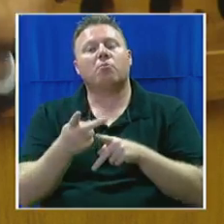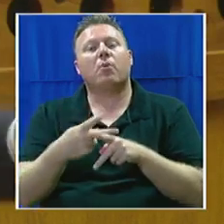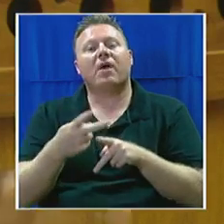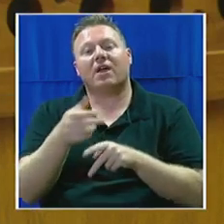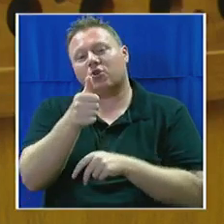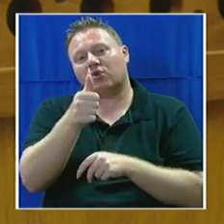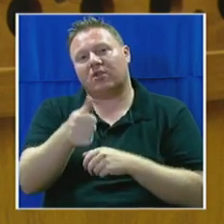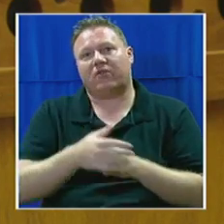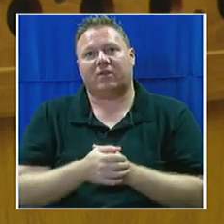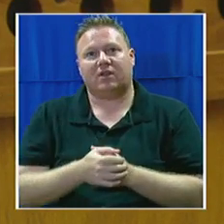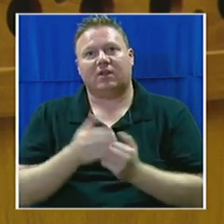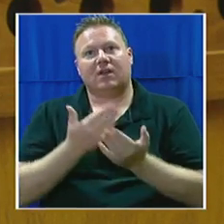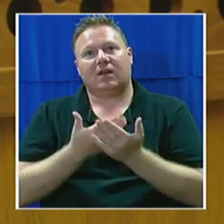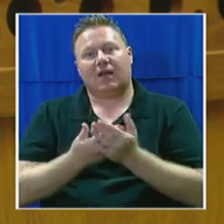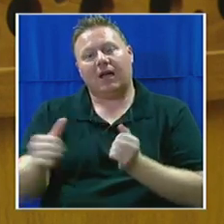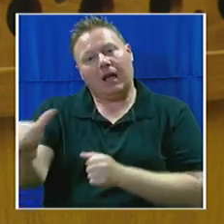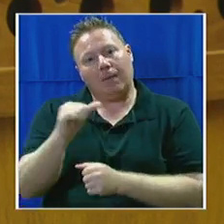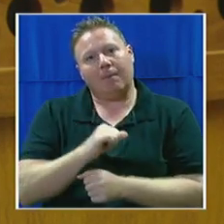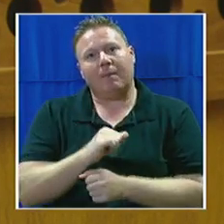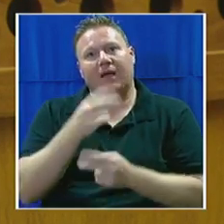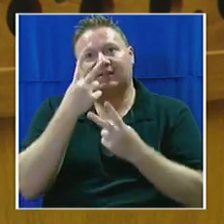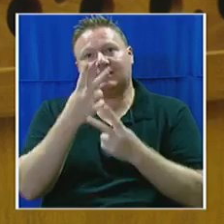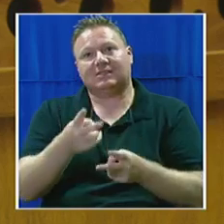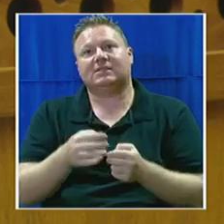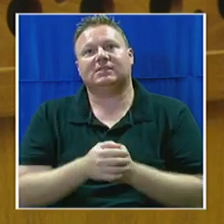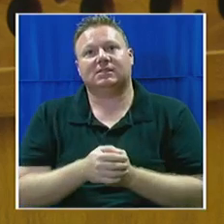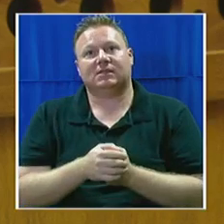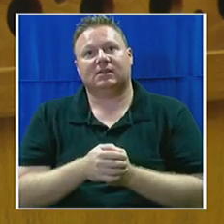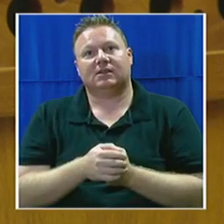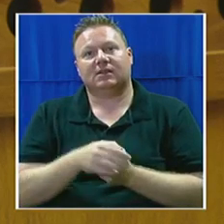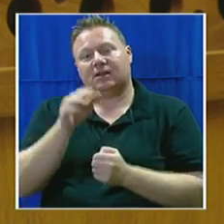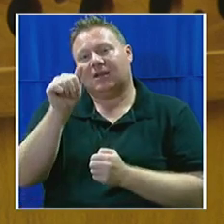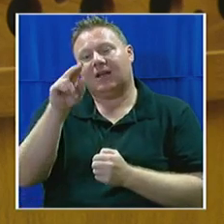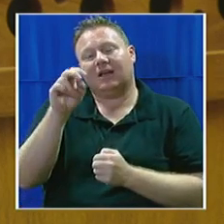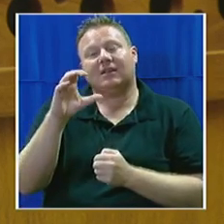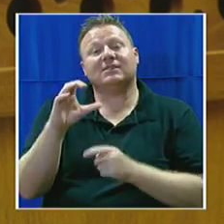Nibuye nibone into yokuba ukhongolose uhlala ehleli.